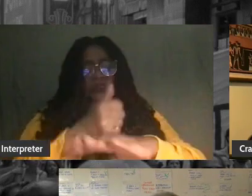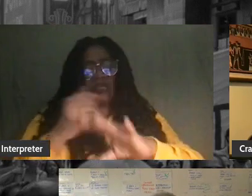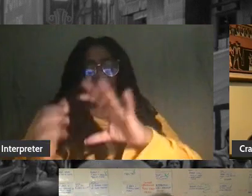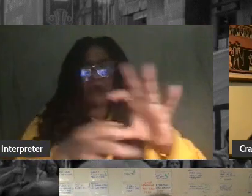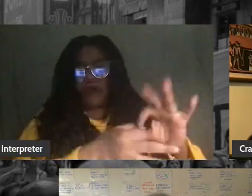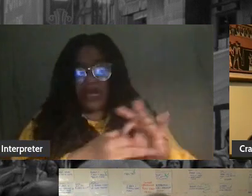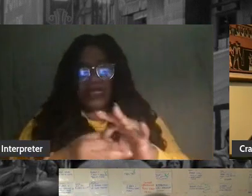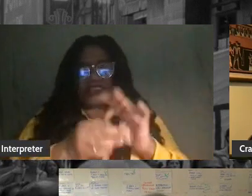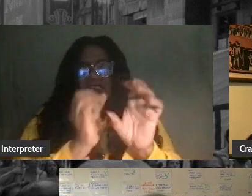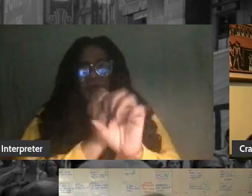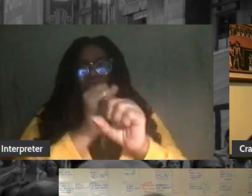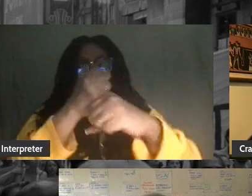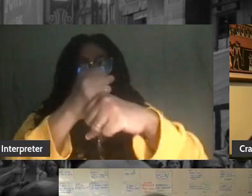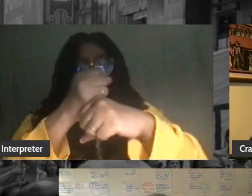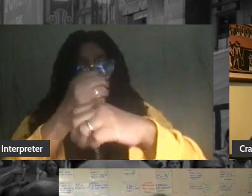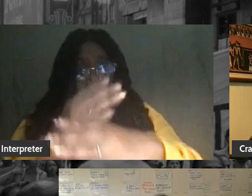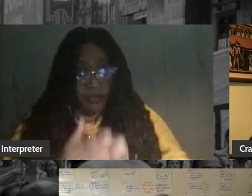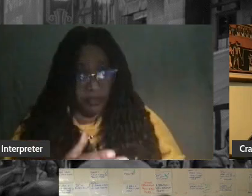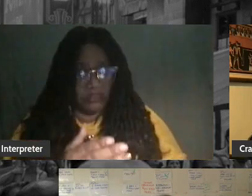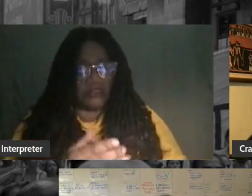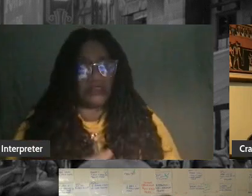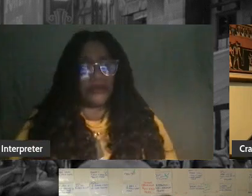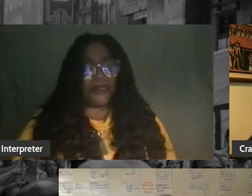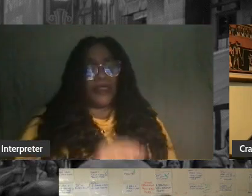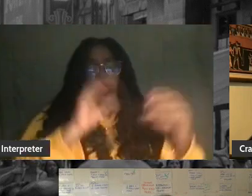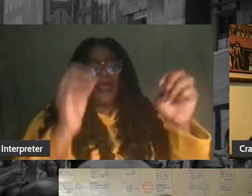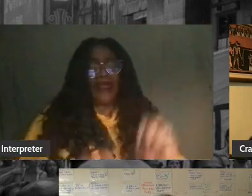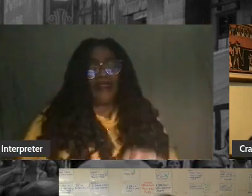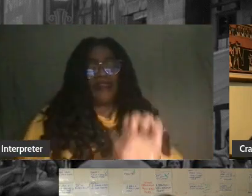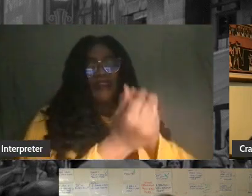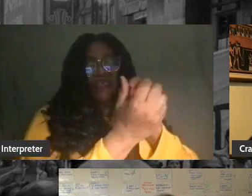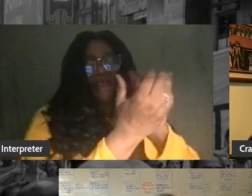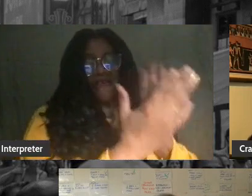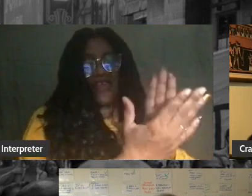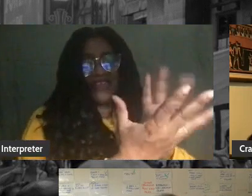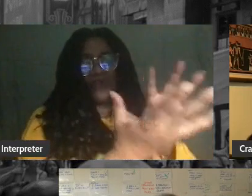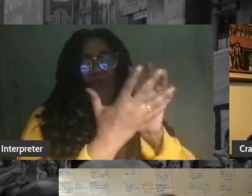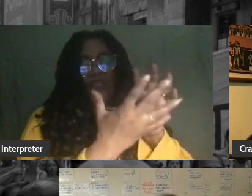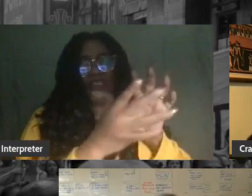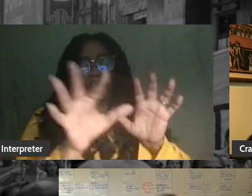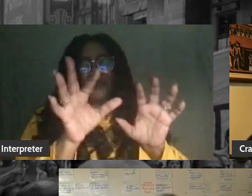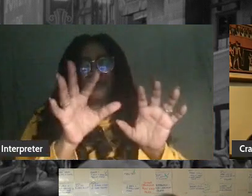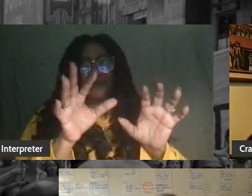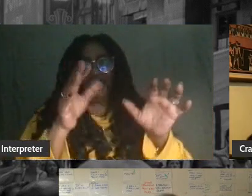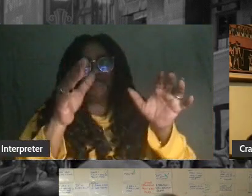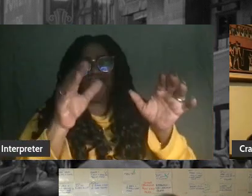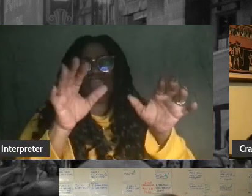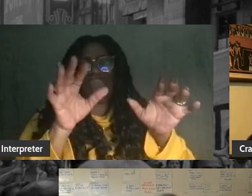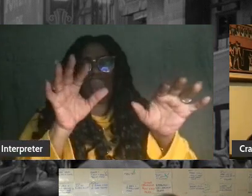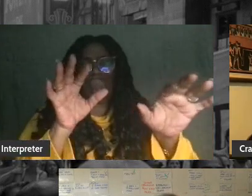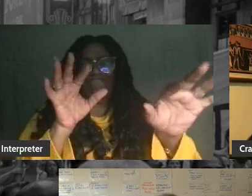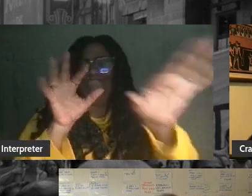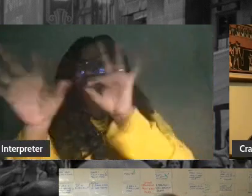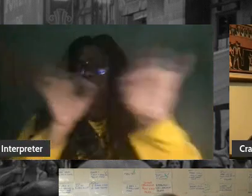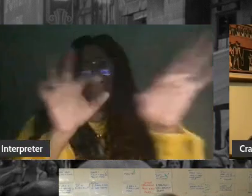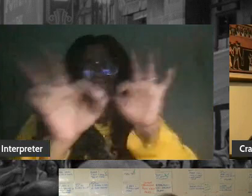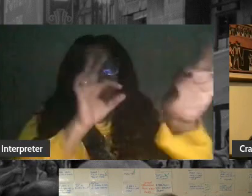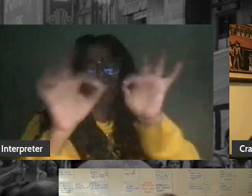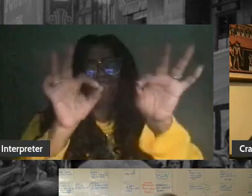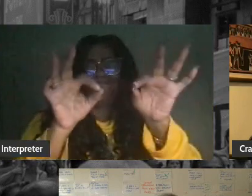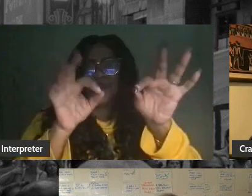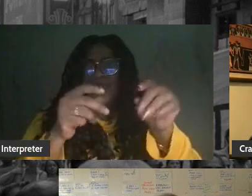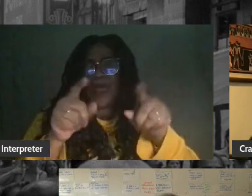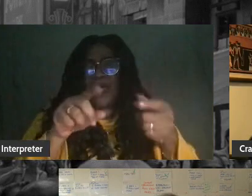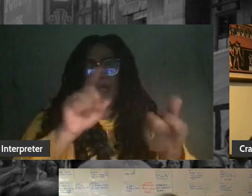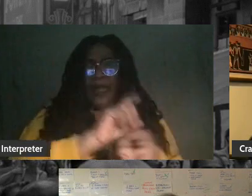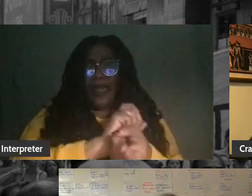with a producer, they're faced sometimes with the producer wanting to option the material or enter into a shopping agreement for the material.